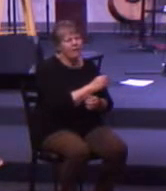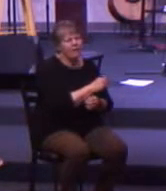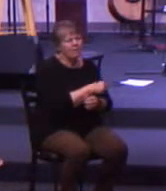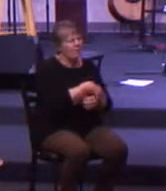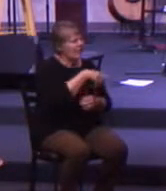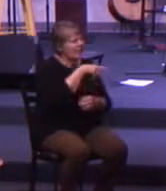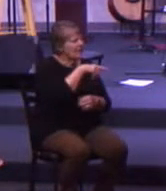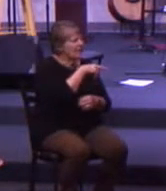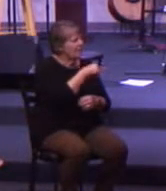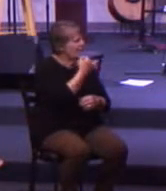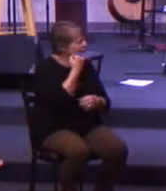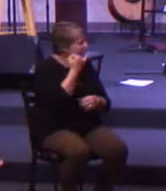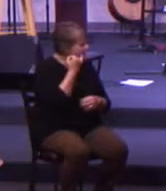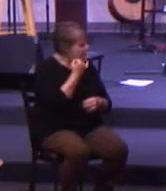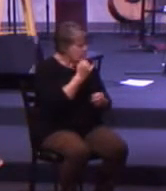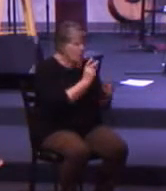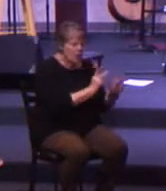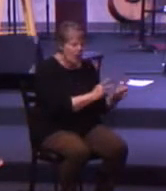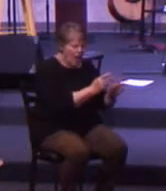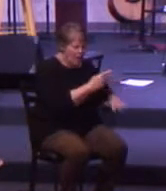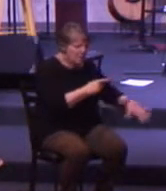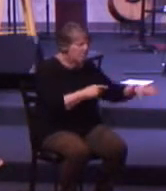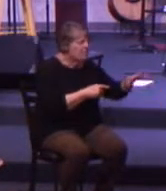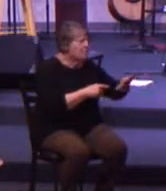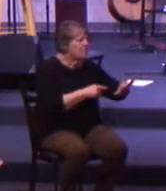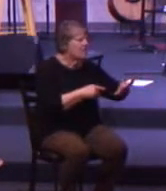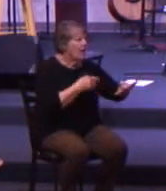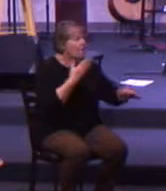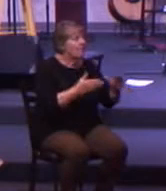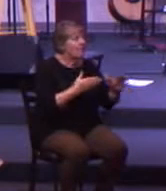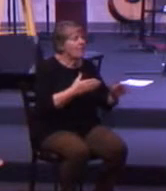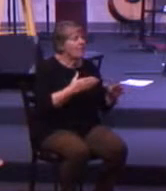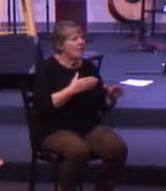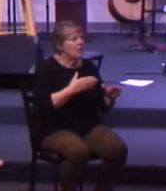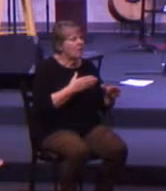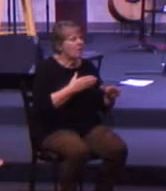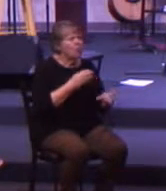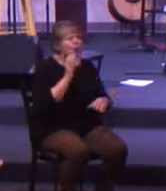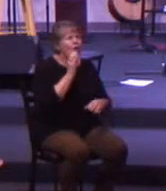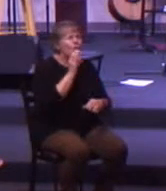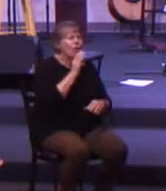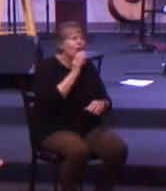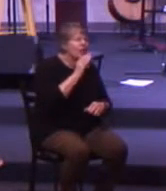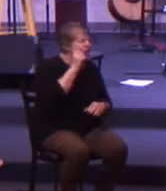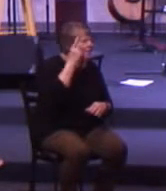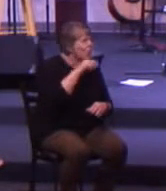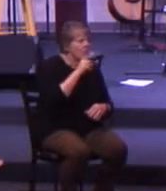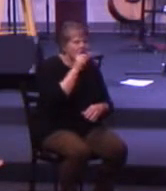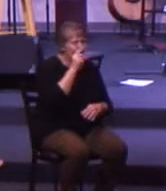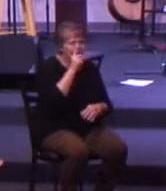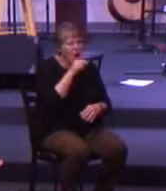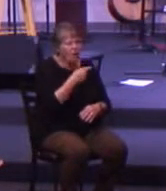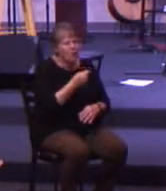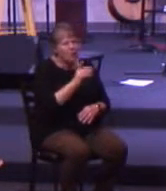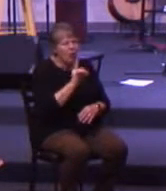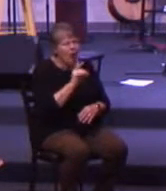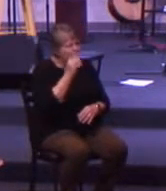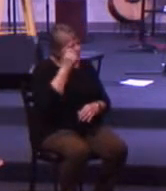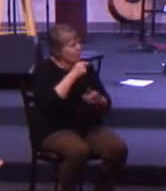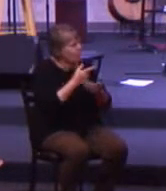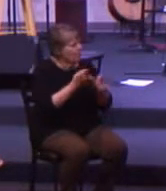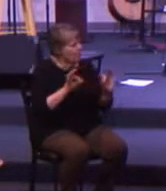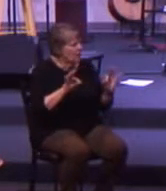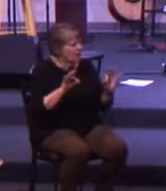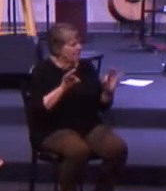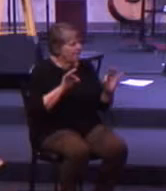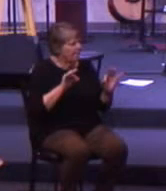looking, or like the Israelites in Egypt, we might be looking to this false god to find freedom. And we're just not going to find it there. See, because we live